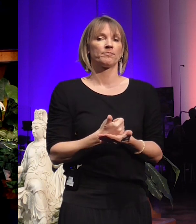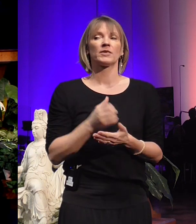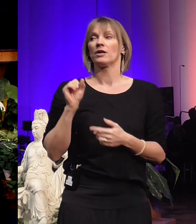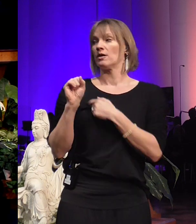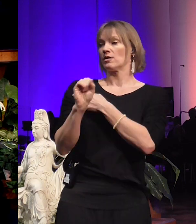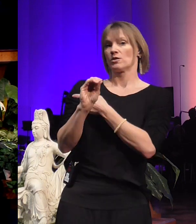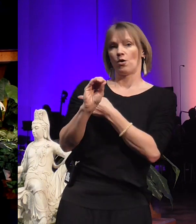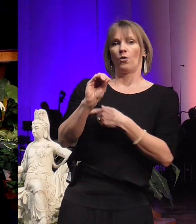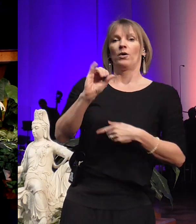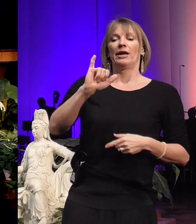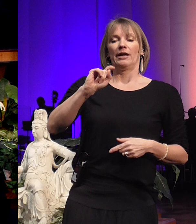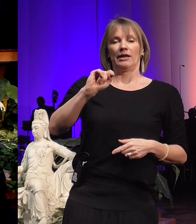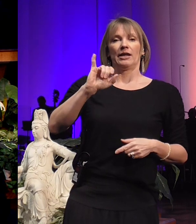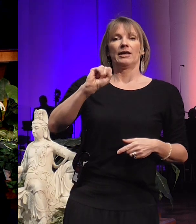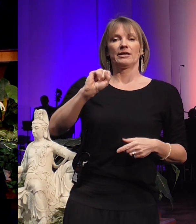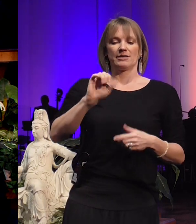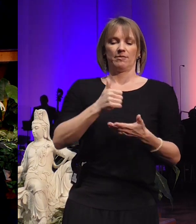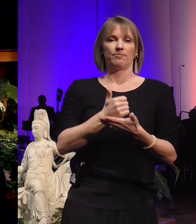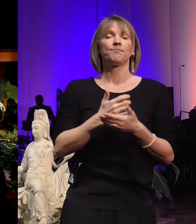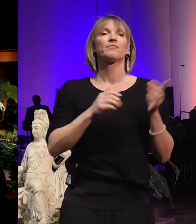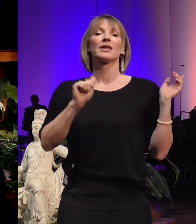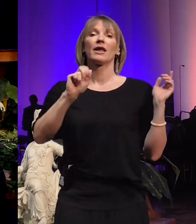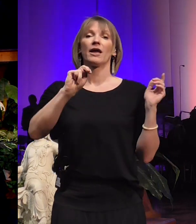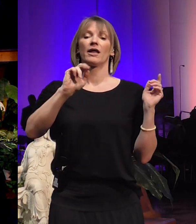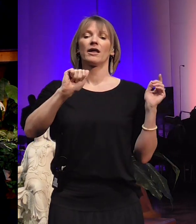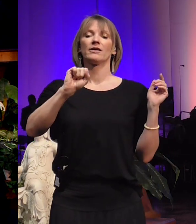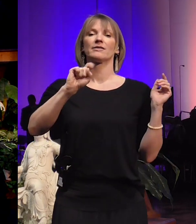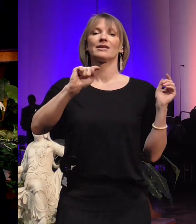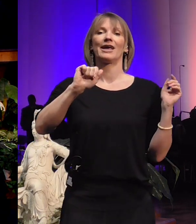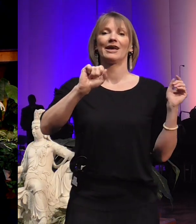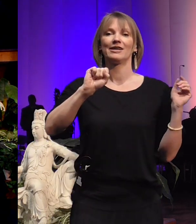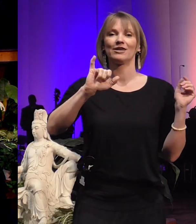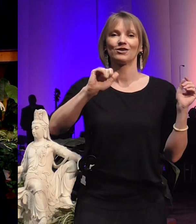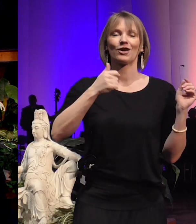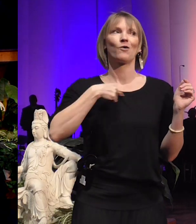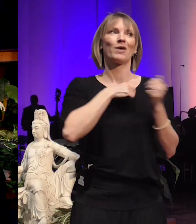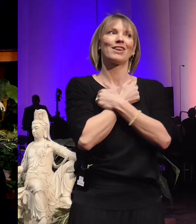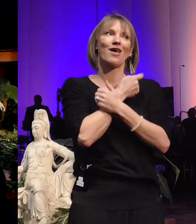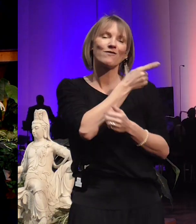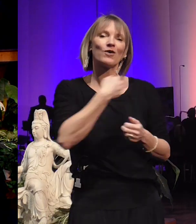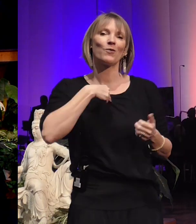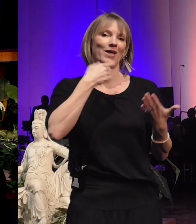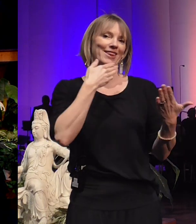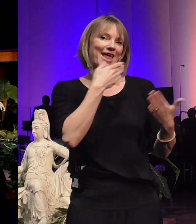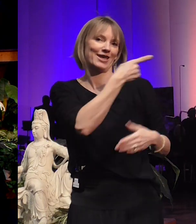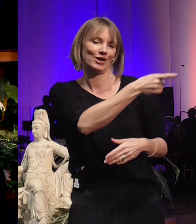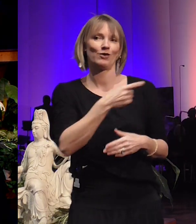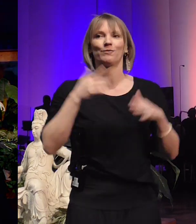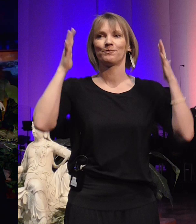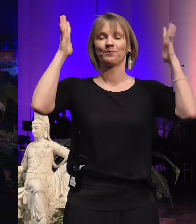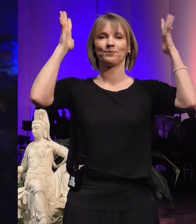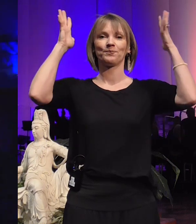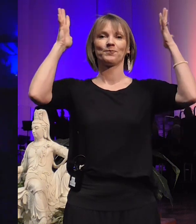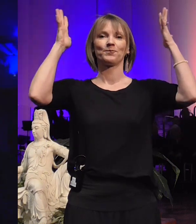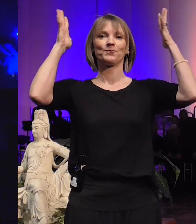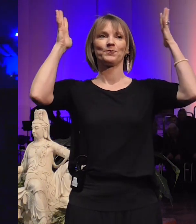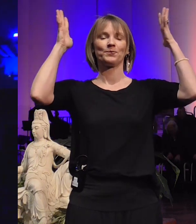And so it is. And Anastasia, we love you and we thank you.